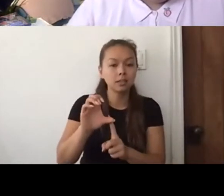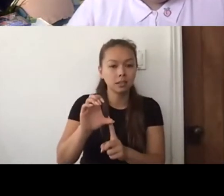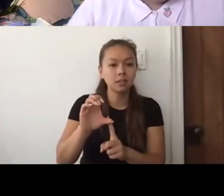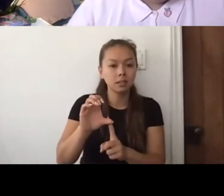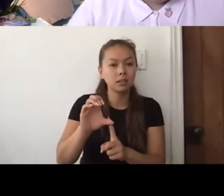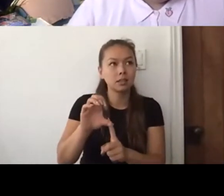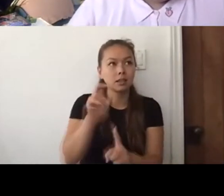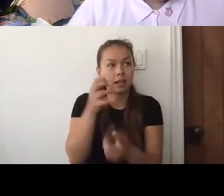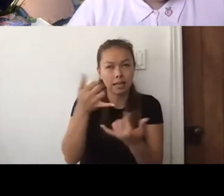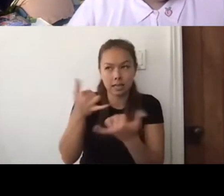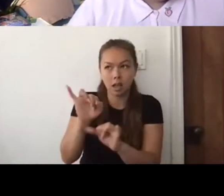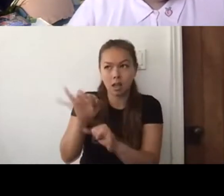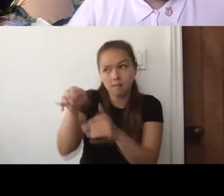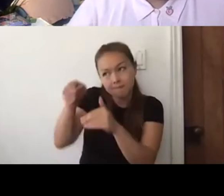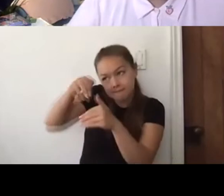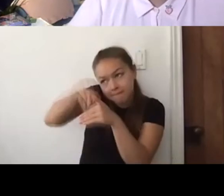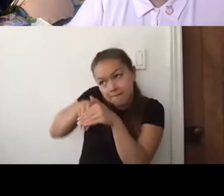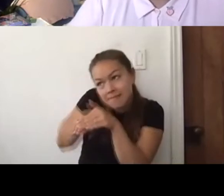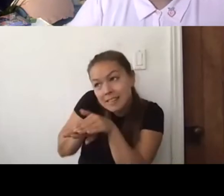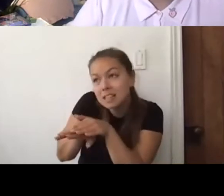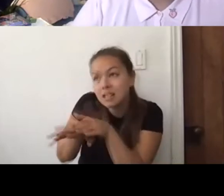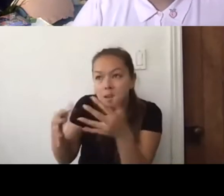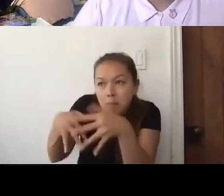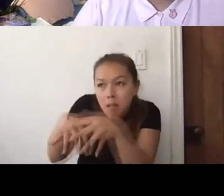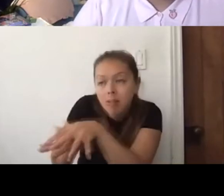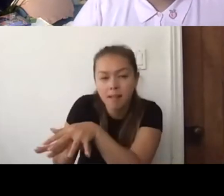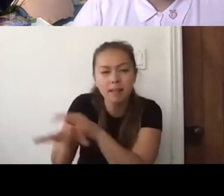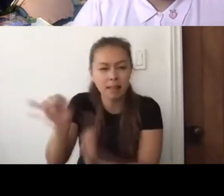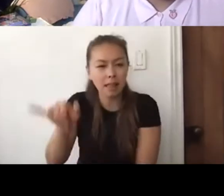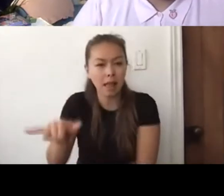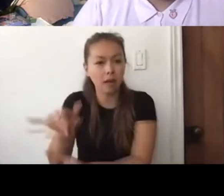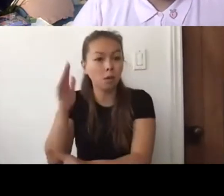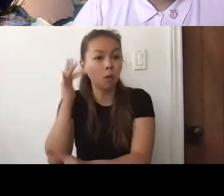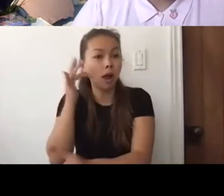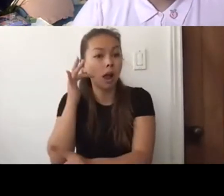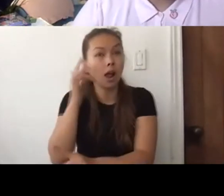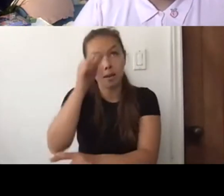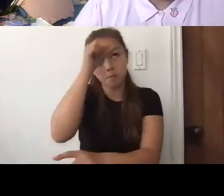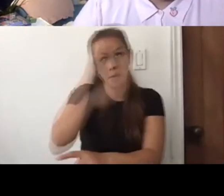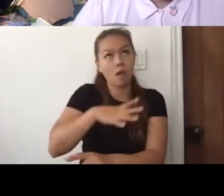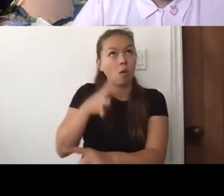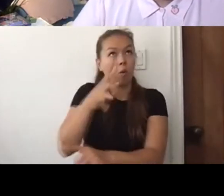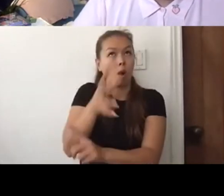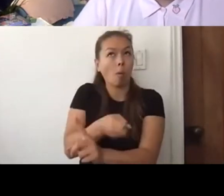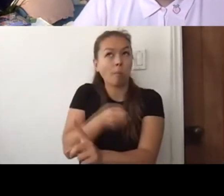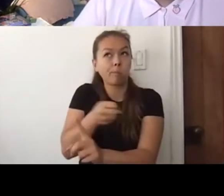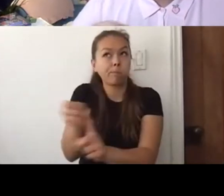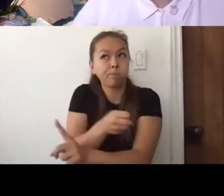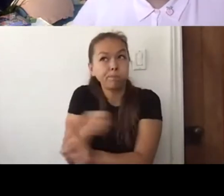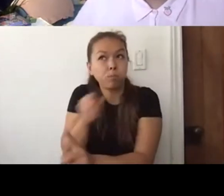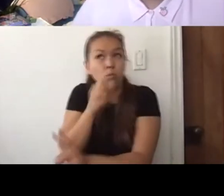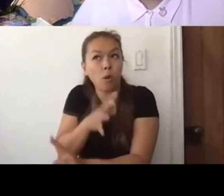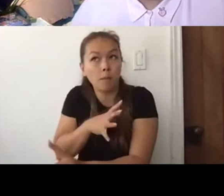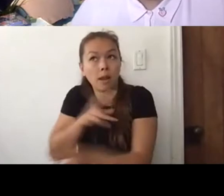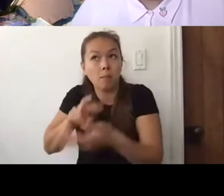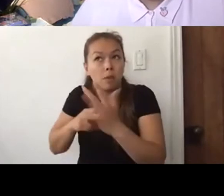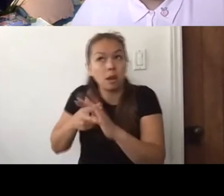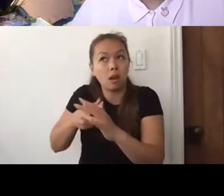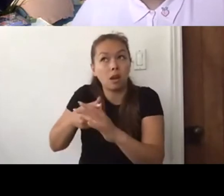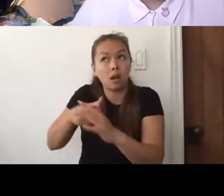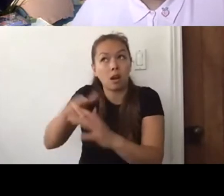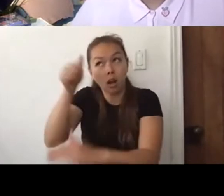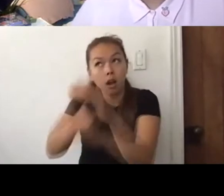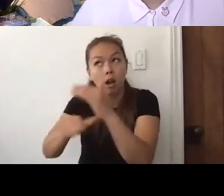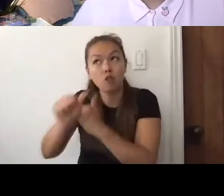women, and we apply that to trans women. And then conversely, we also tend to infantilize trans men. So